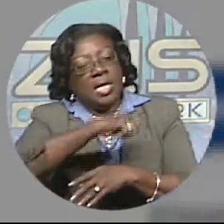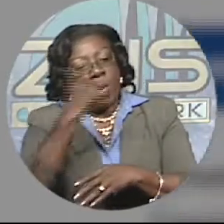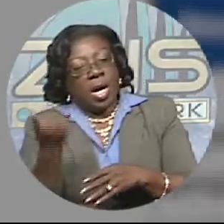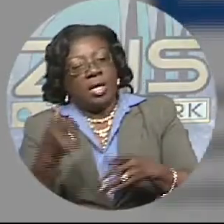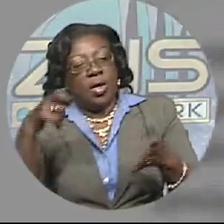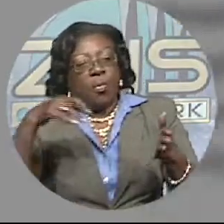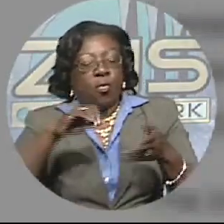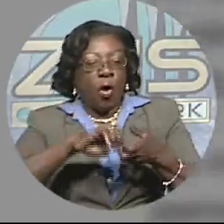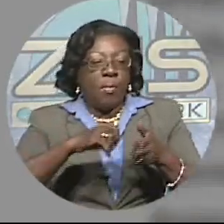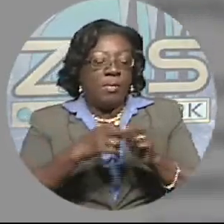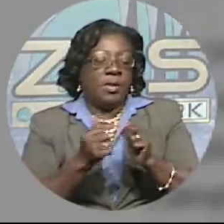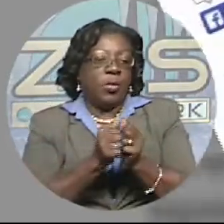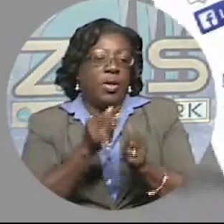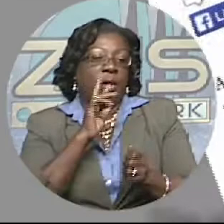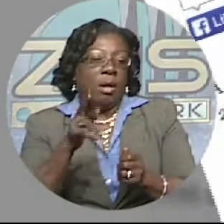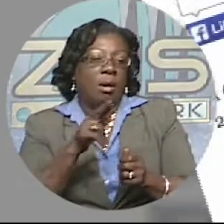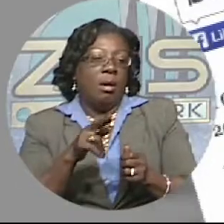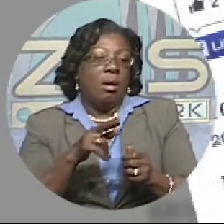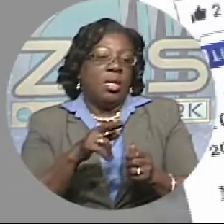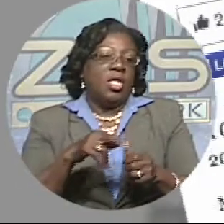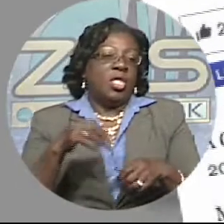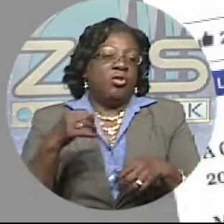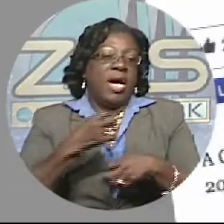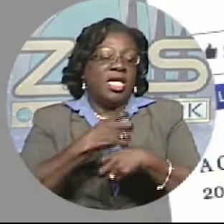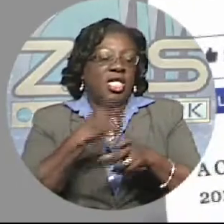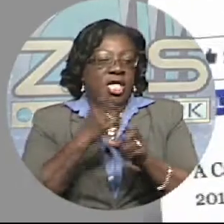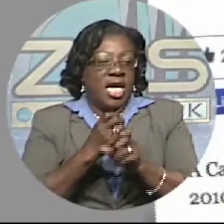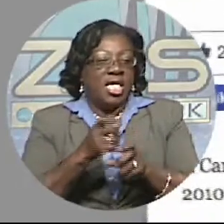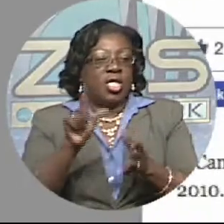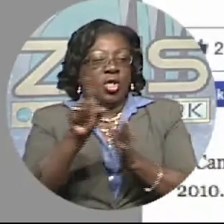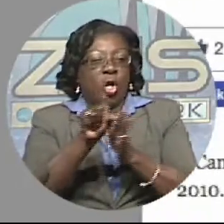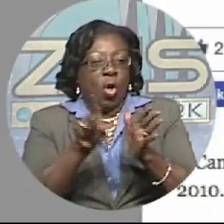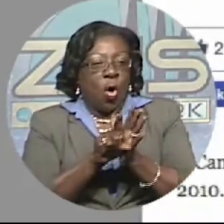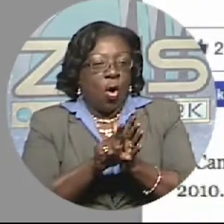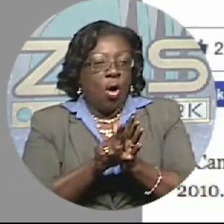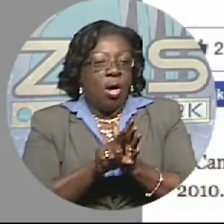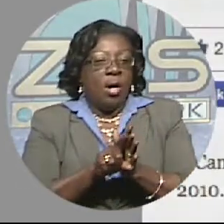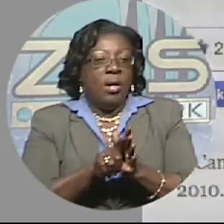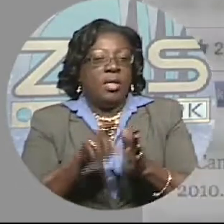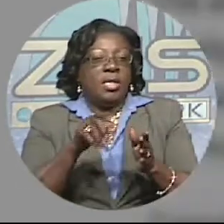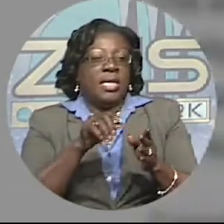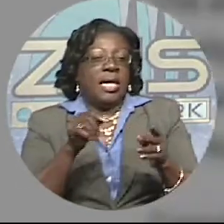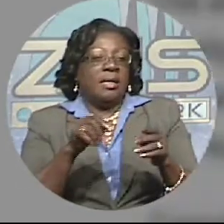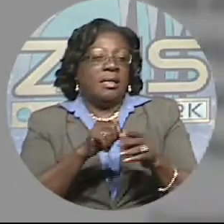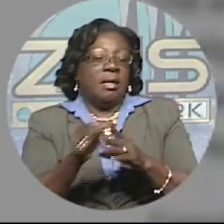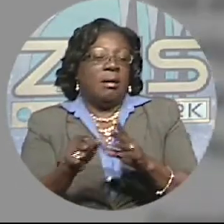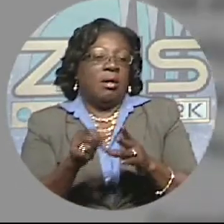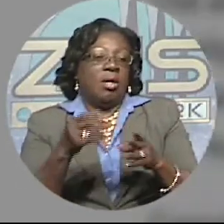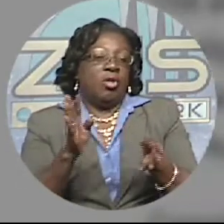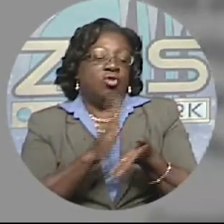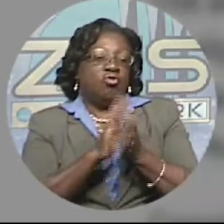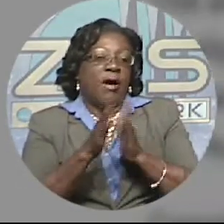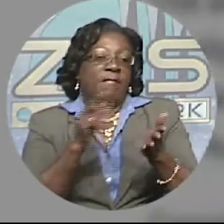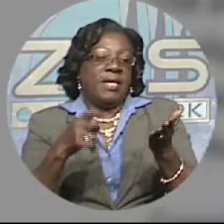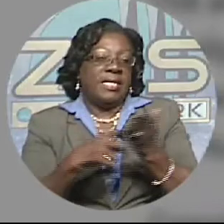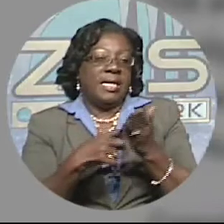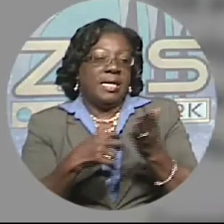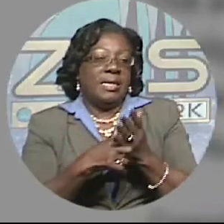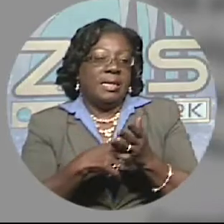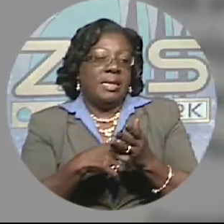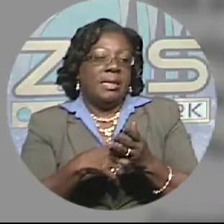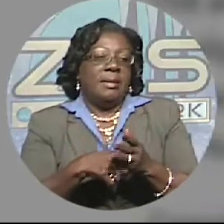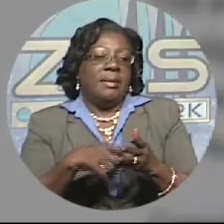Campbell and her family, including attempting to change Florida law in order to get out of 5 traffic tickets, Medicaid fraud, tax